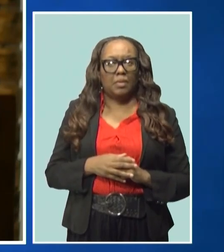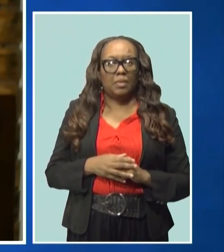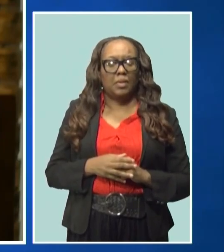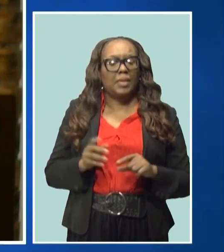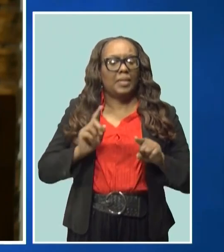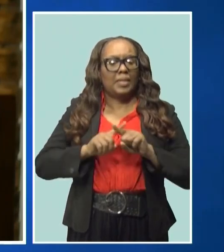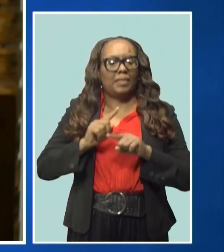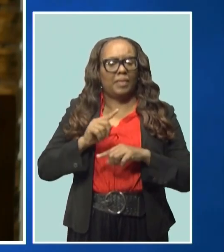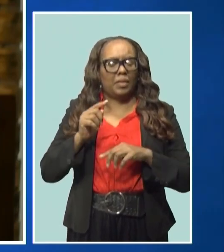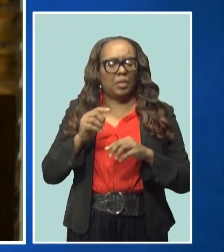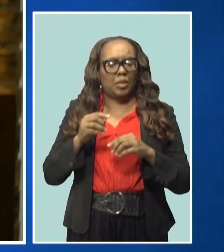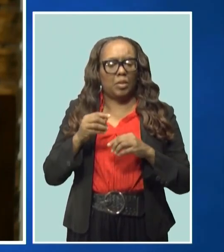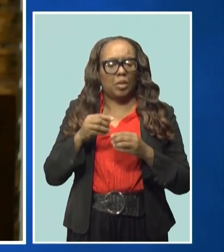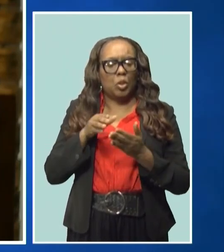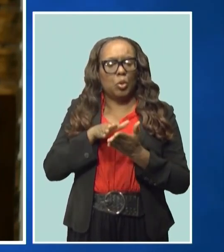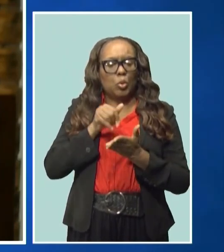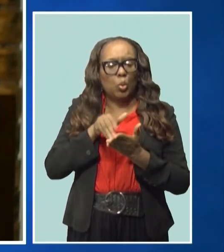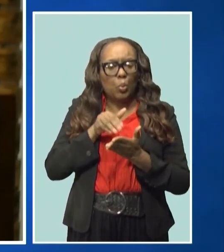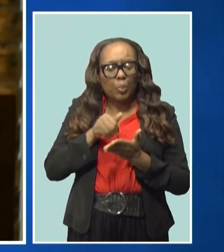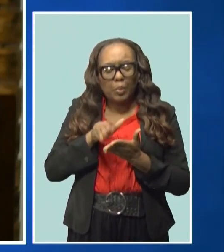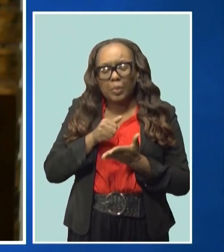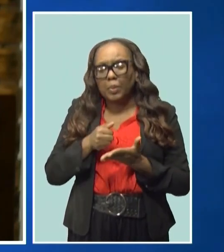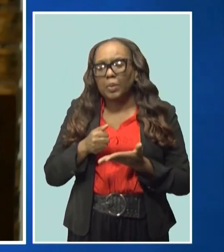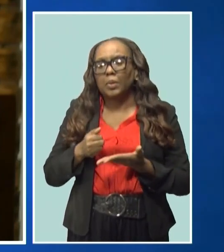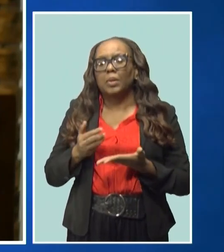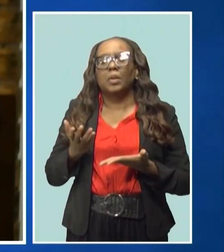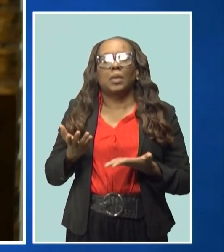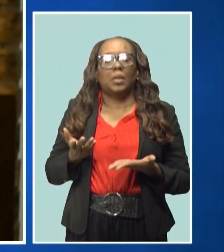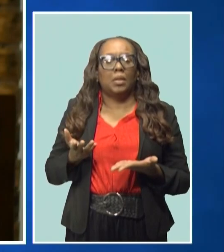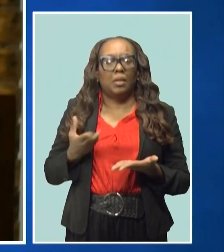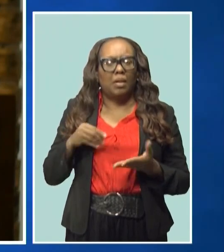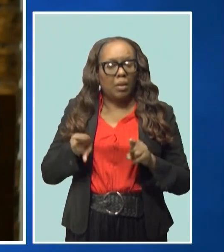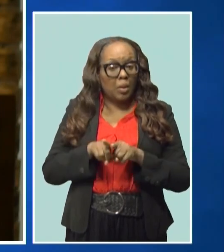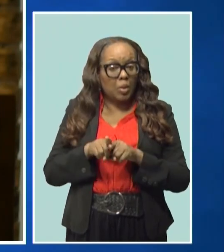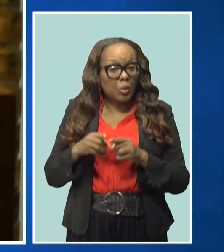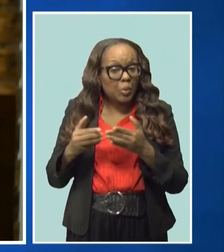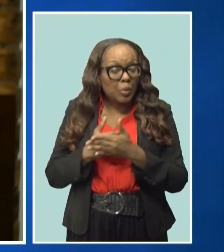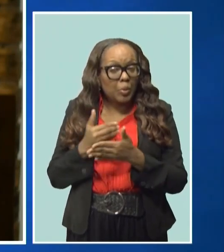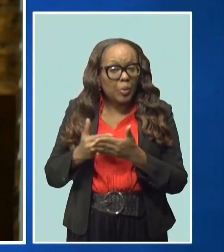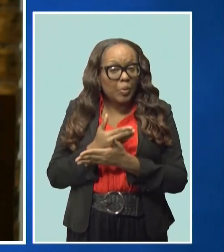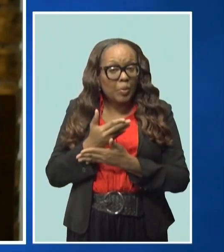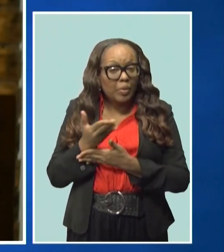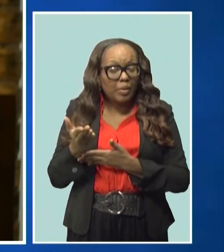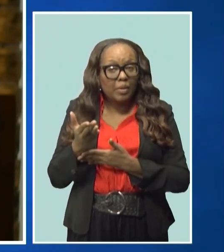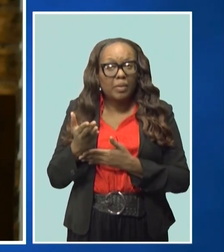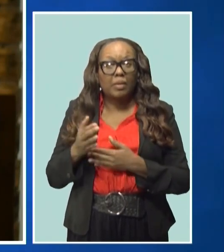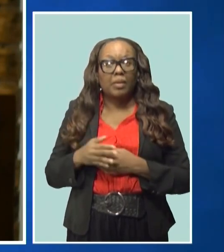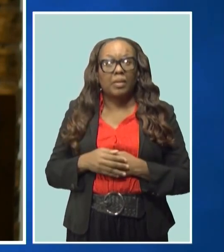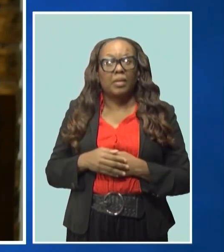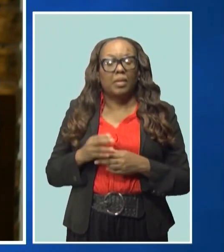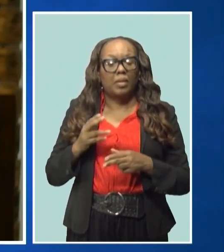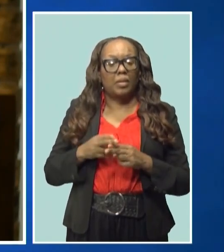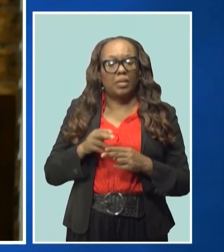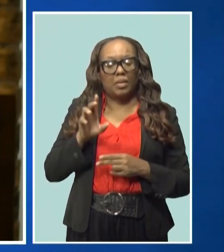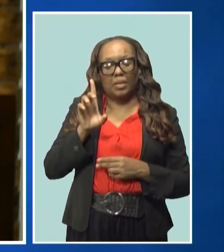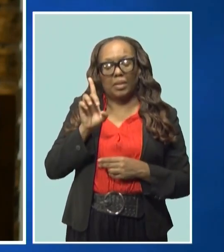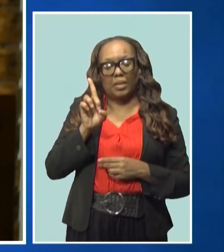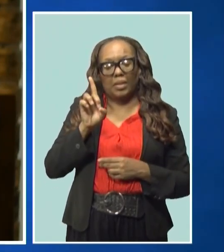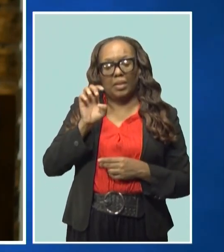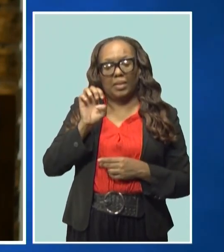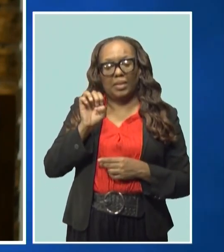soap, and our new addition to the line is a degreaser, foaming